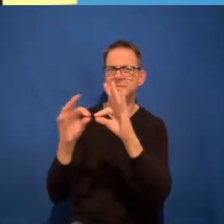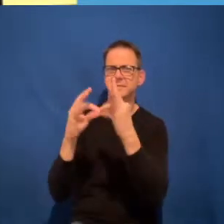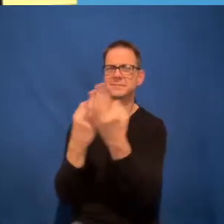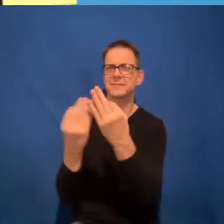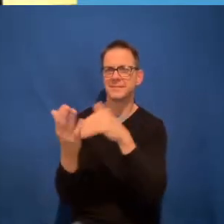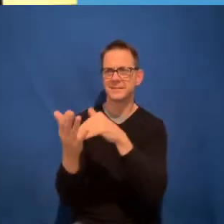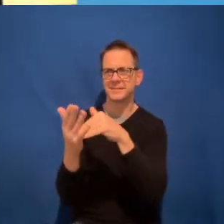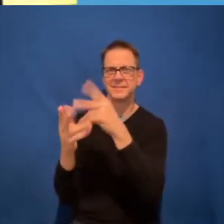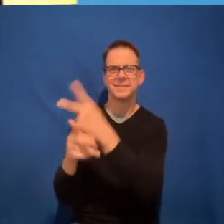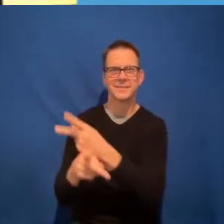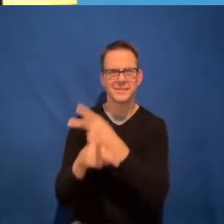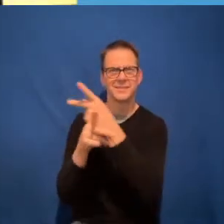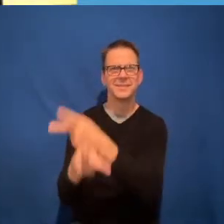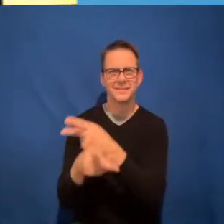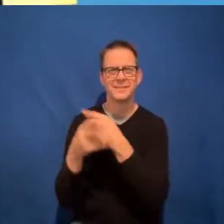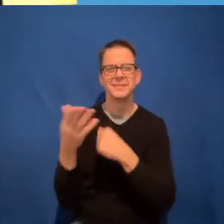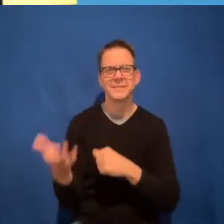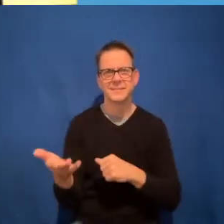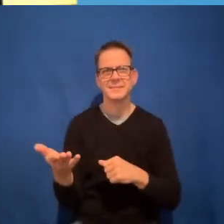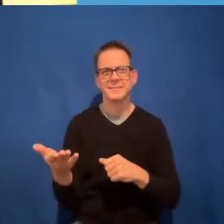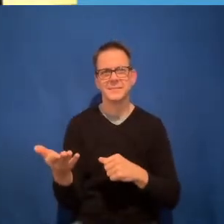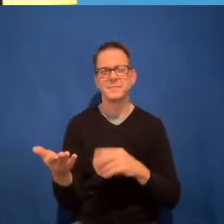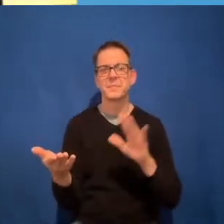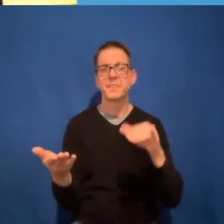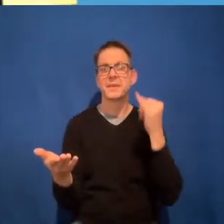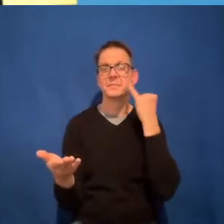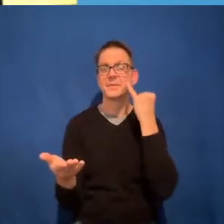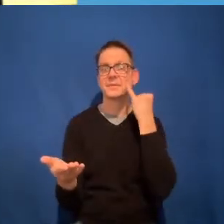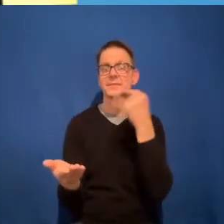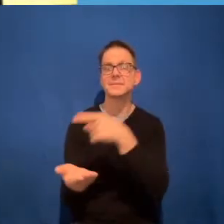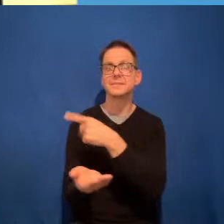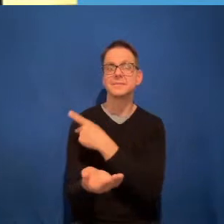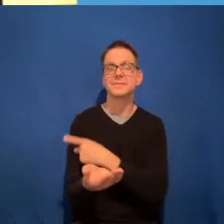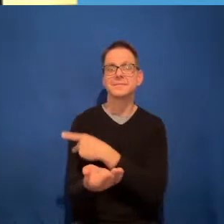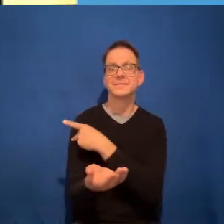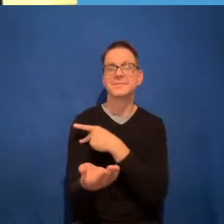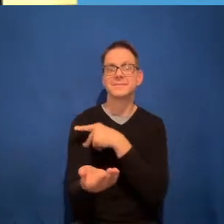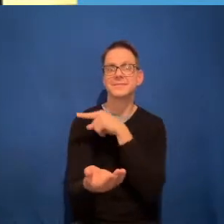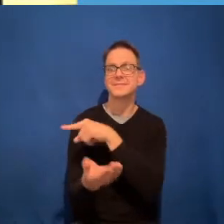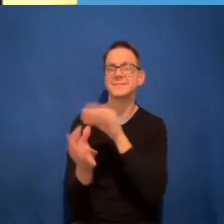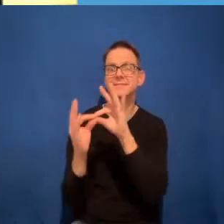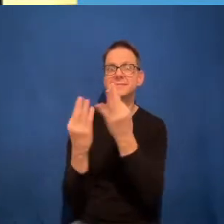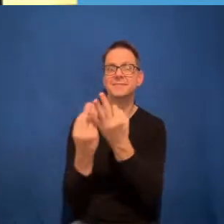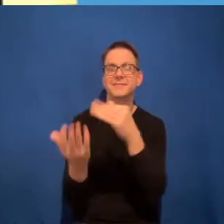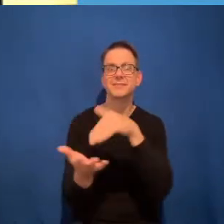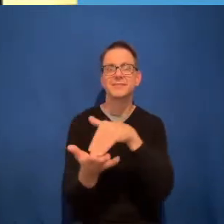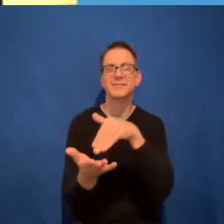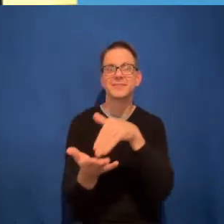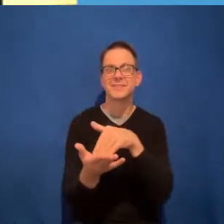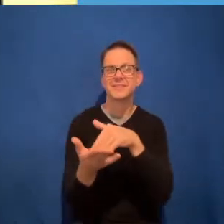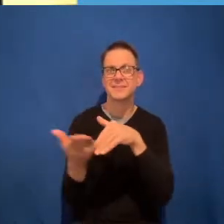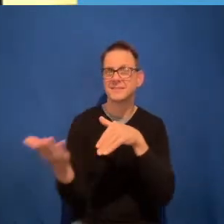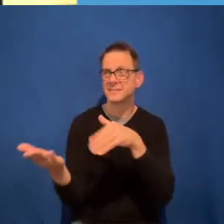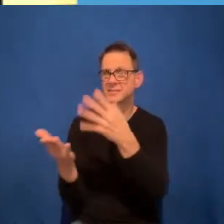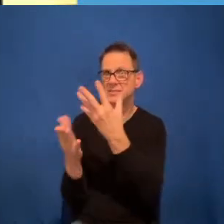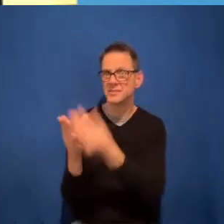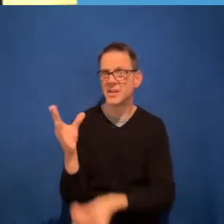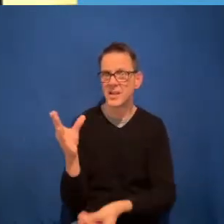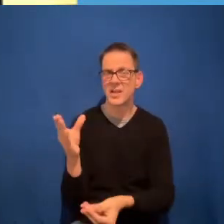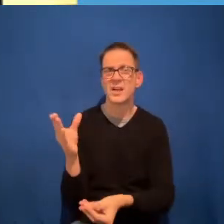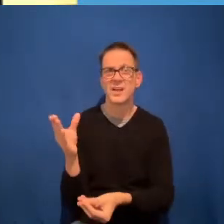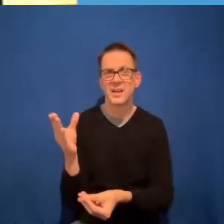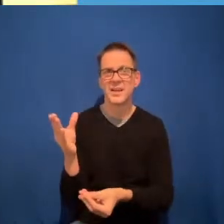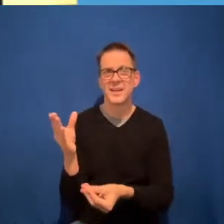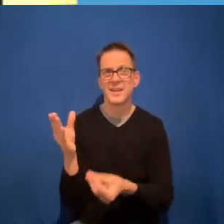imagine situations where patients have lost their family doctor and actually start to rely on the